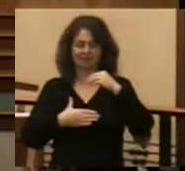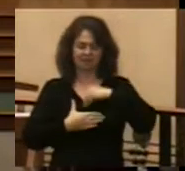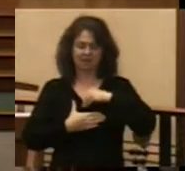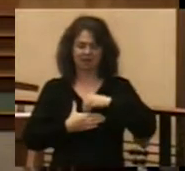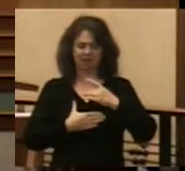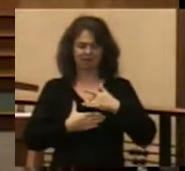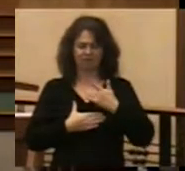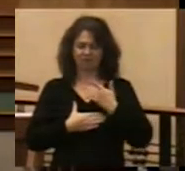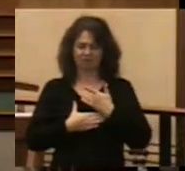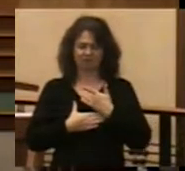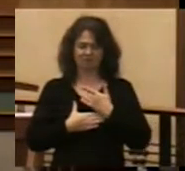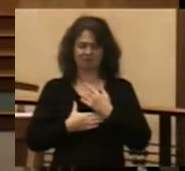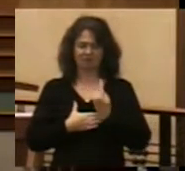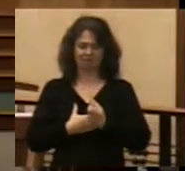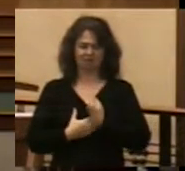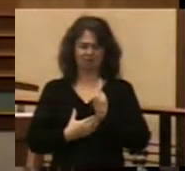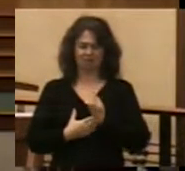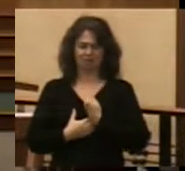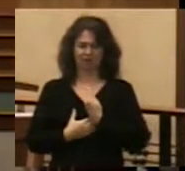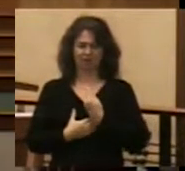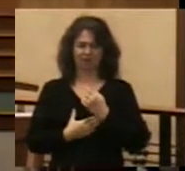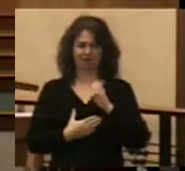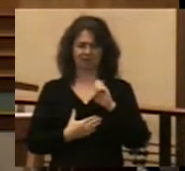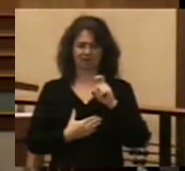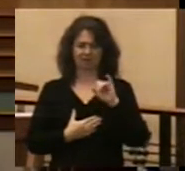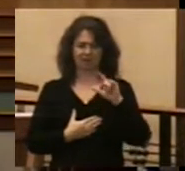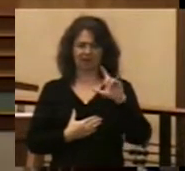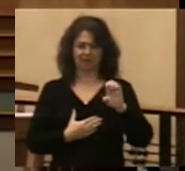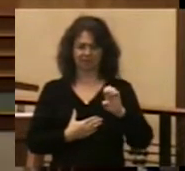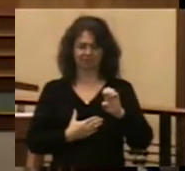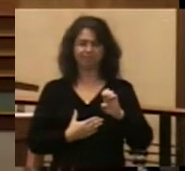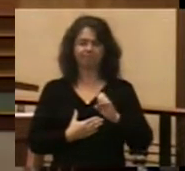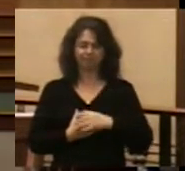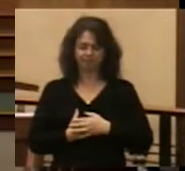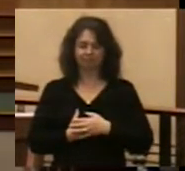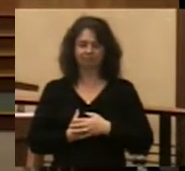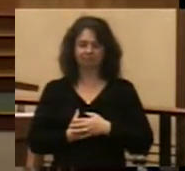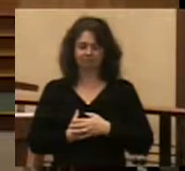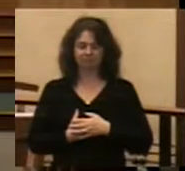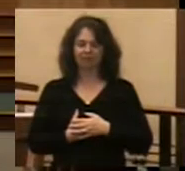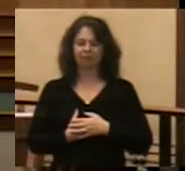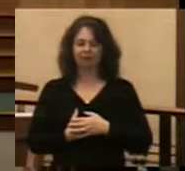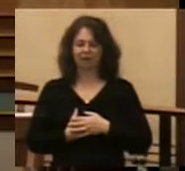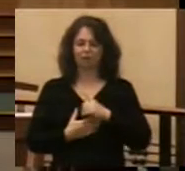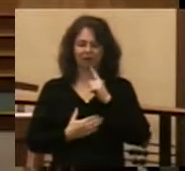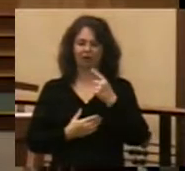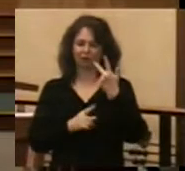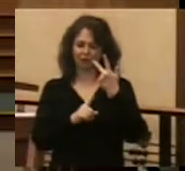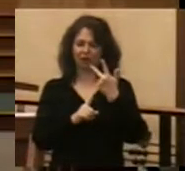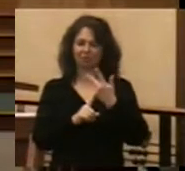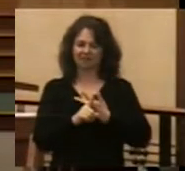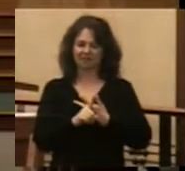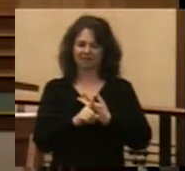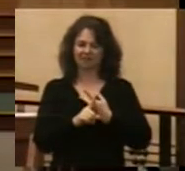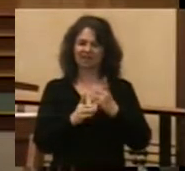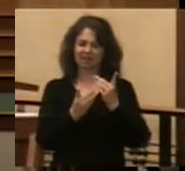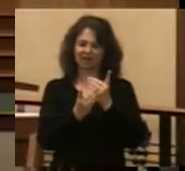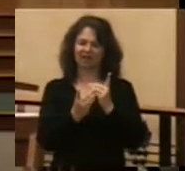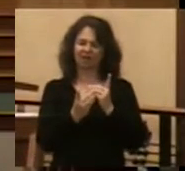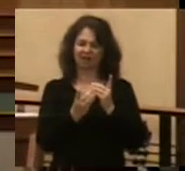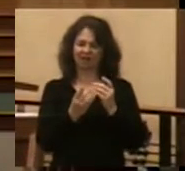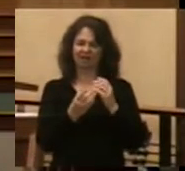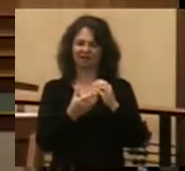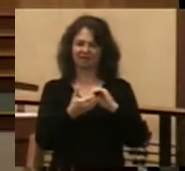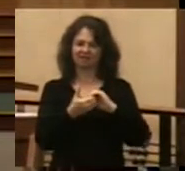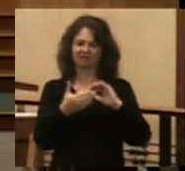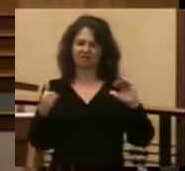of exile. It had been nearly 3 months since the finalization of my marriage, a divorce that had come